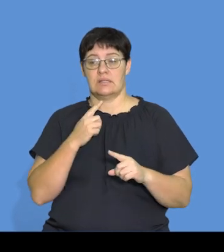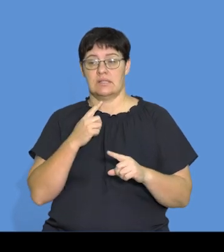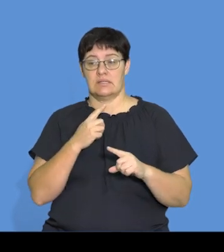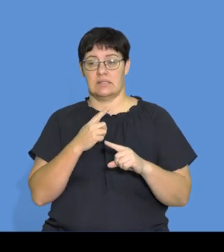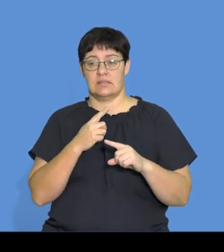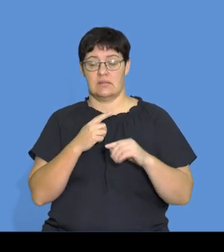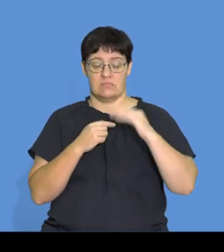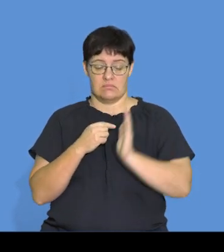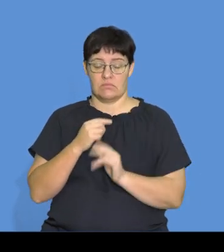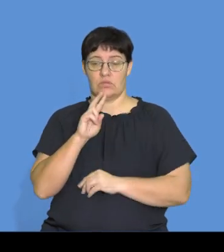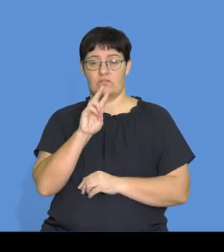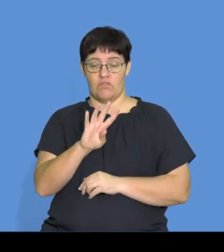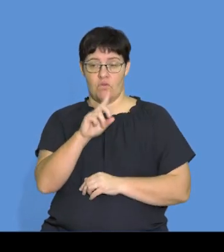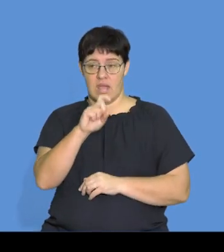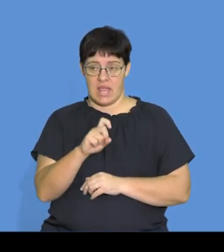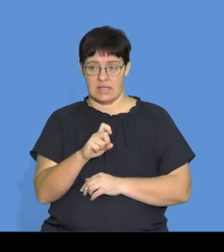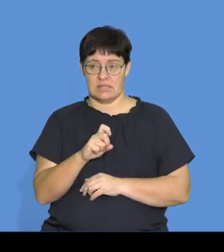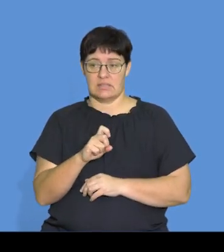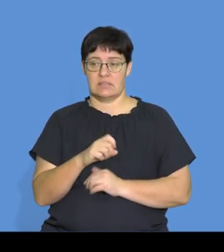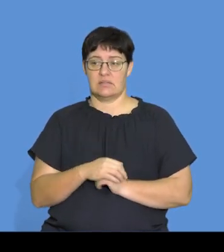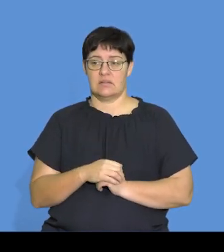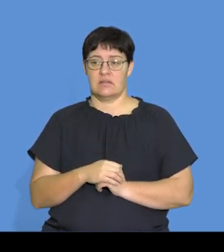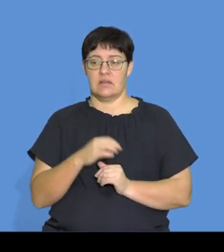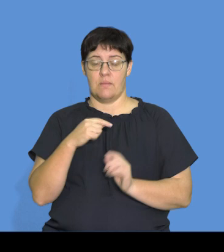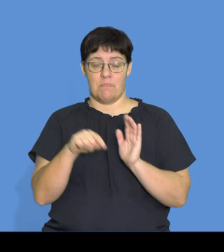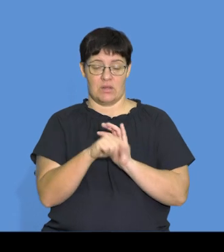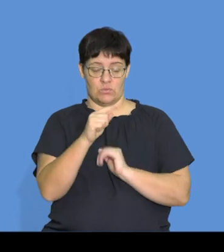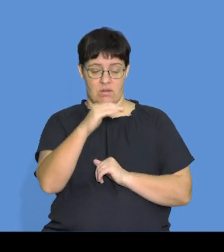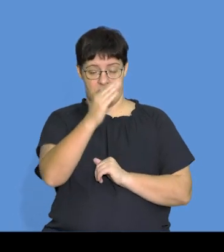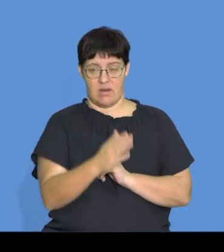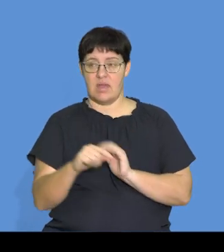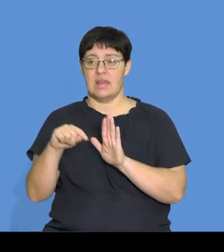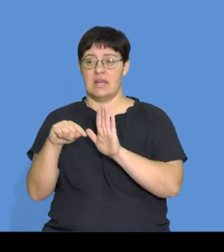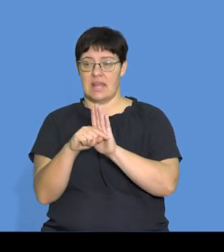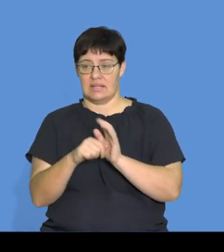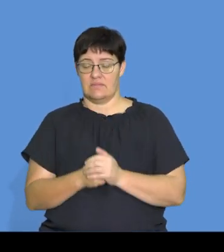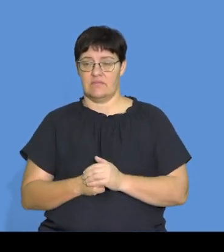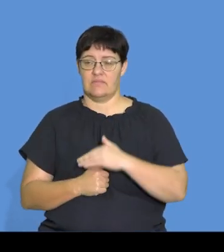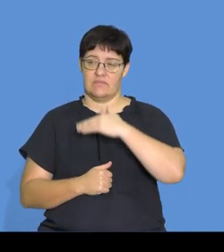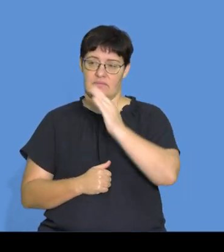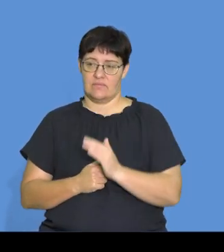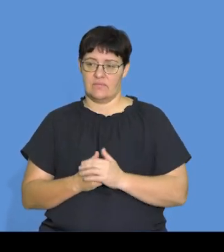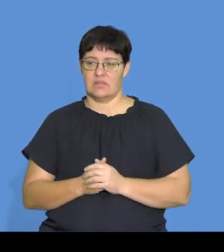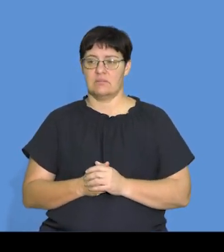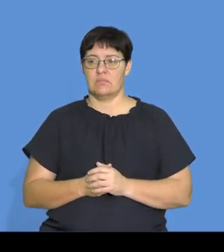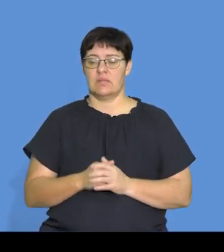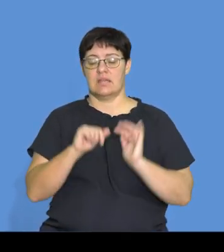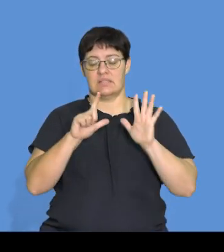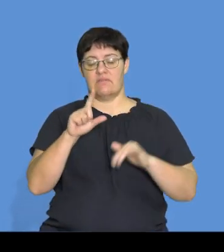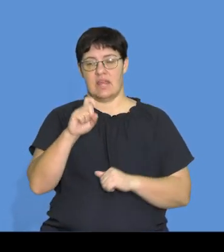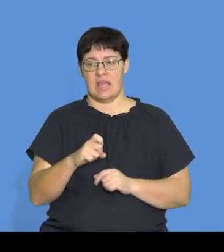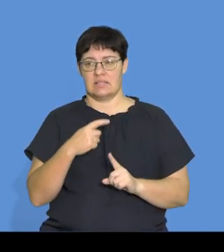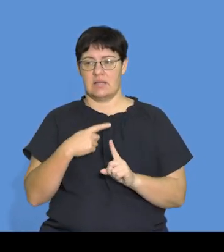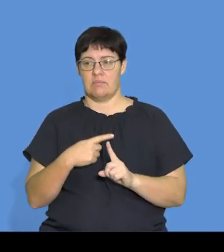1 negative, and then 6 there will divide with the 6. It means this will just be the 7x